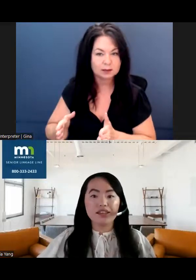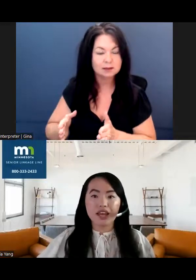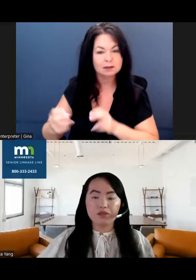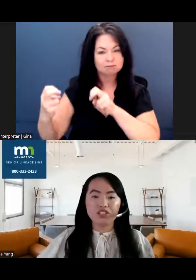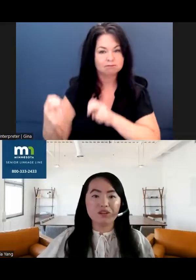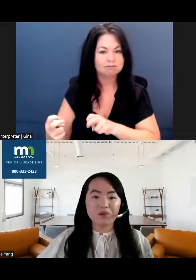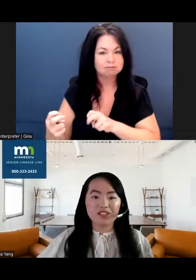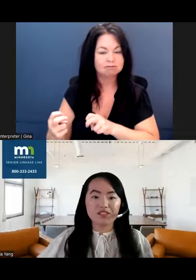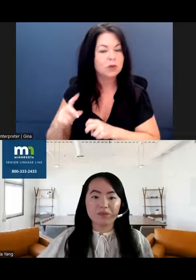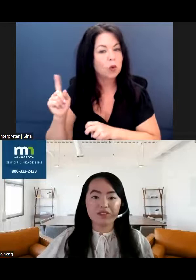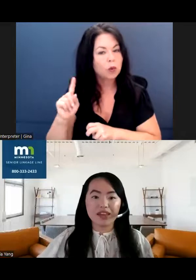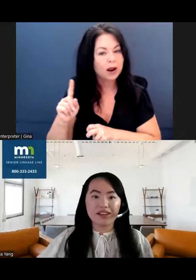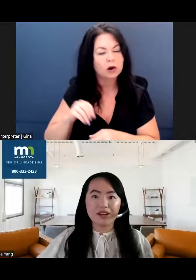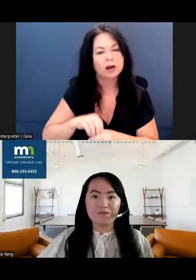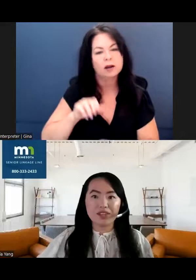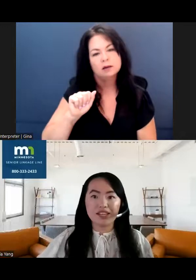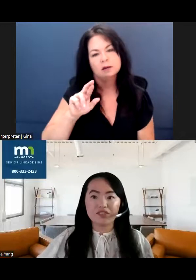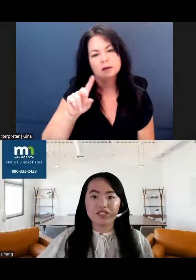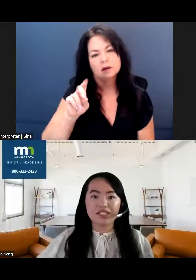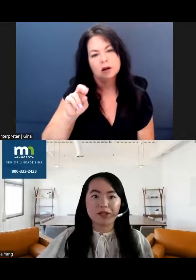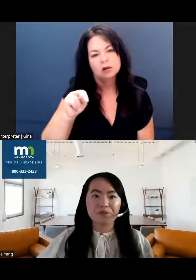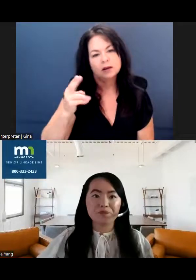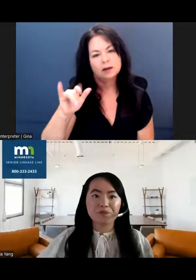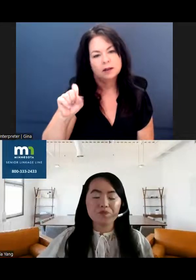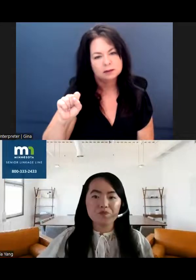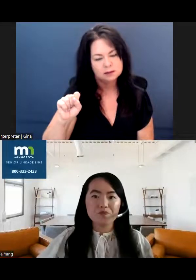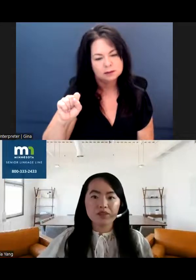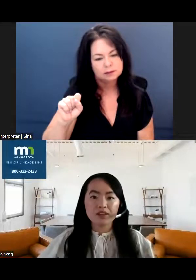Hills. And then I will share more to come on that here on the next few slides here.